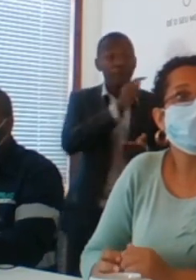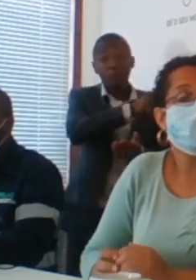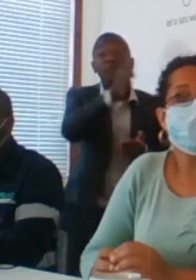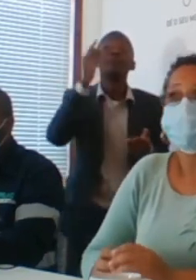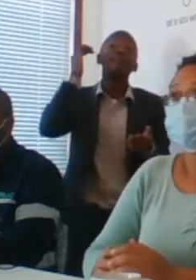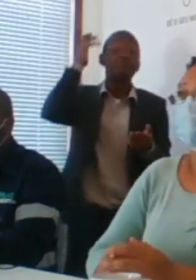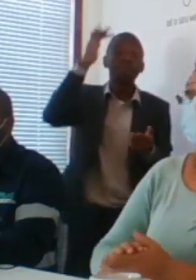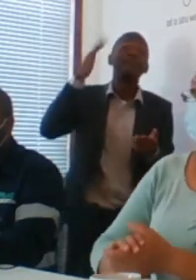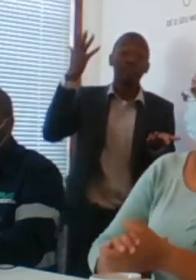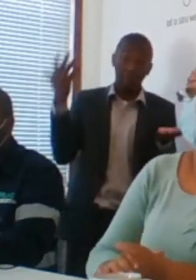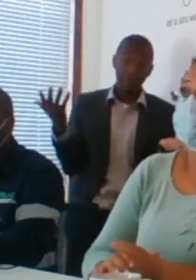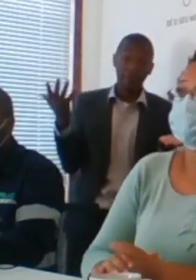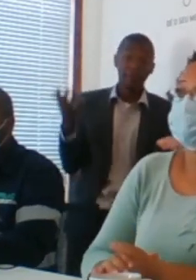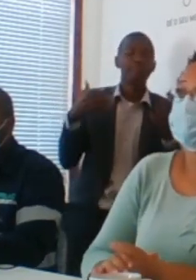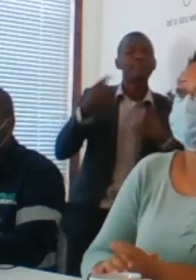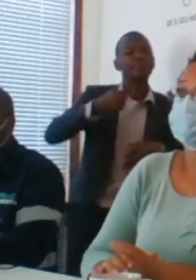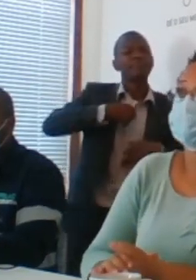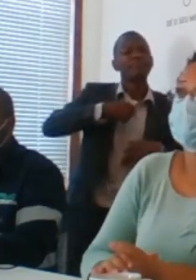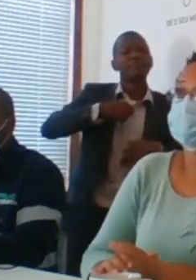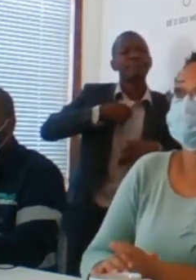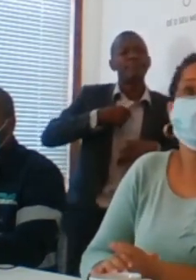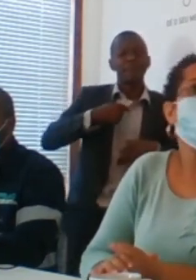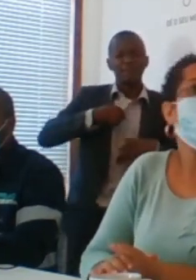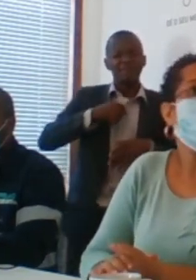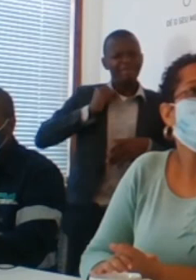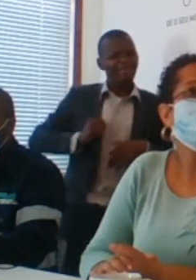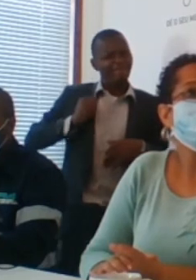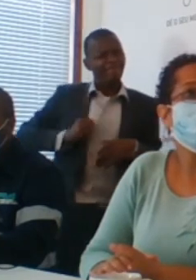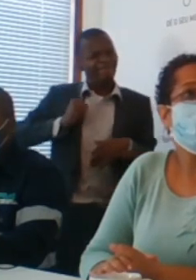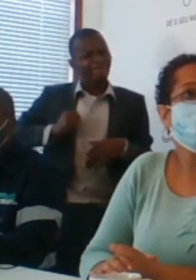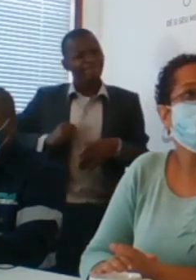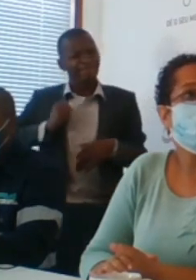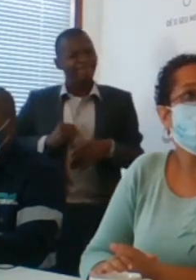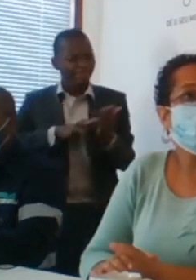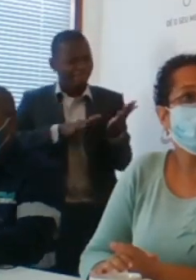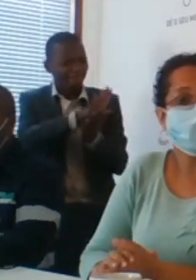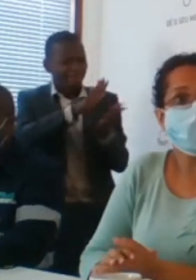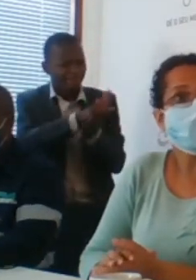with my education as a way, as something that would help me,